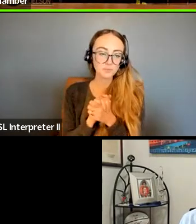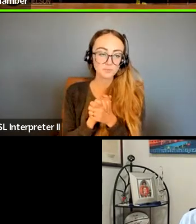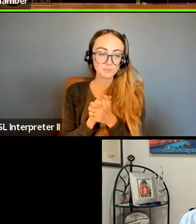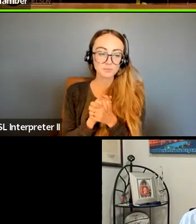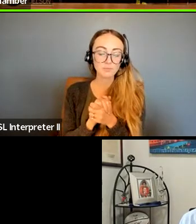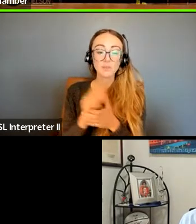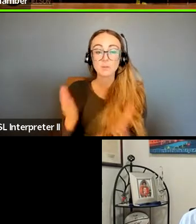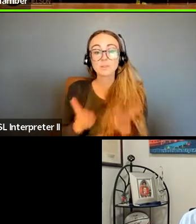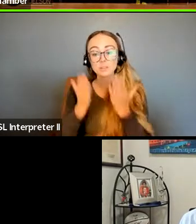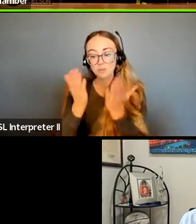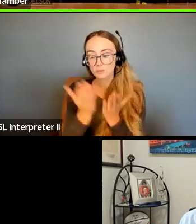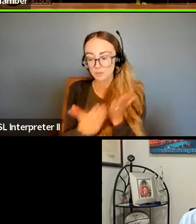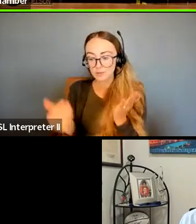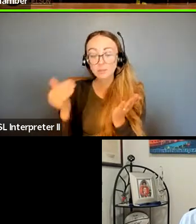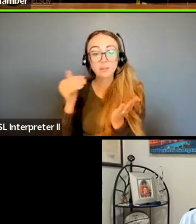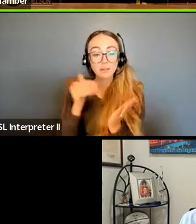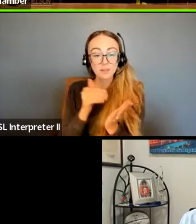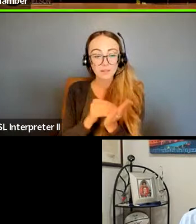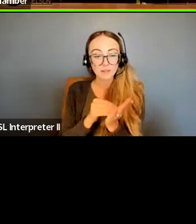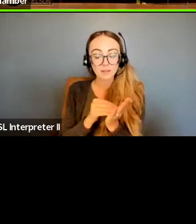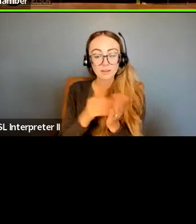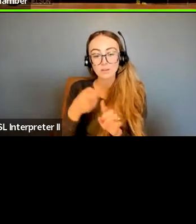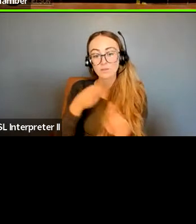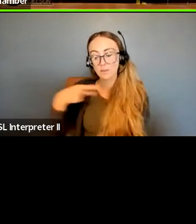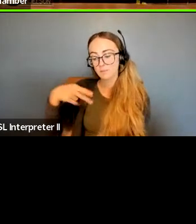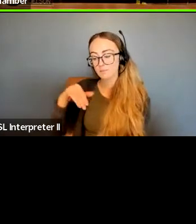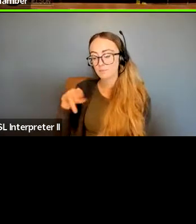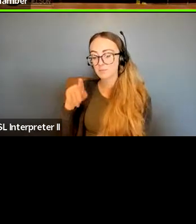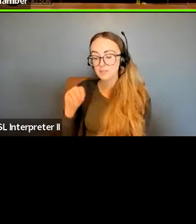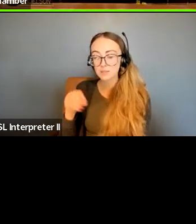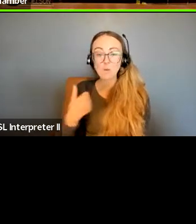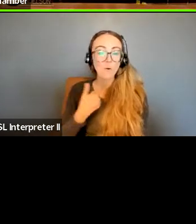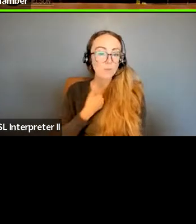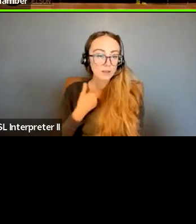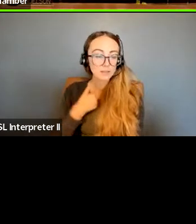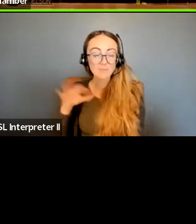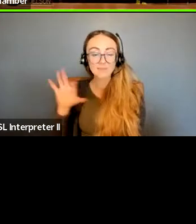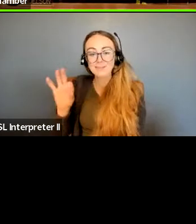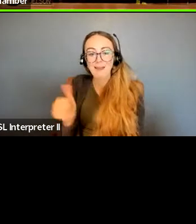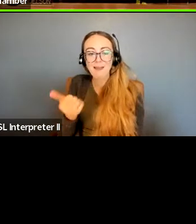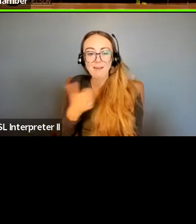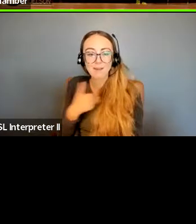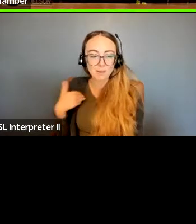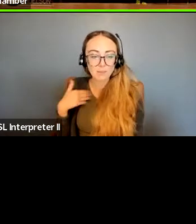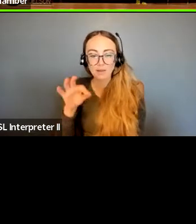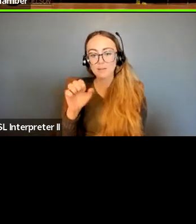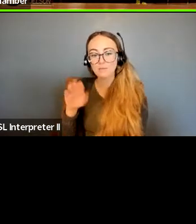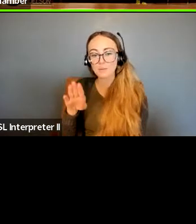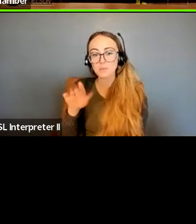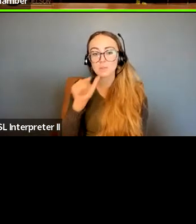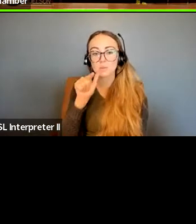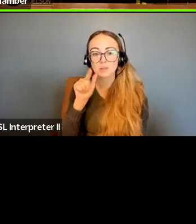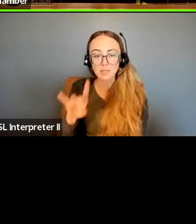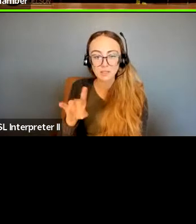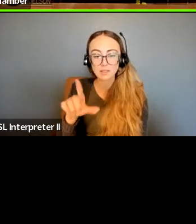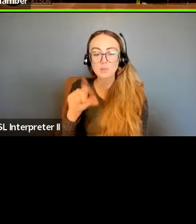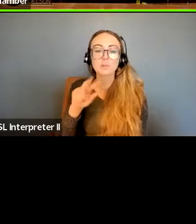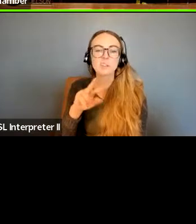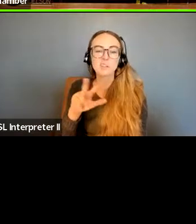was reintroduced by Councilmember Pinto, myself, and nine colleagues on February